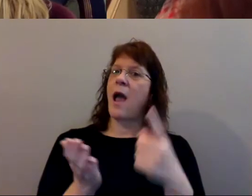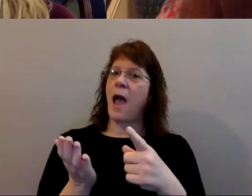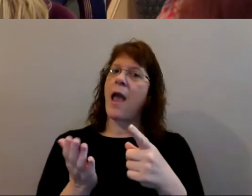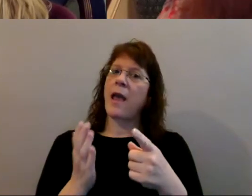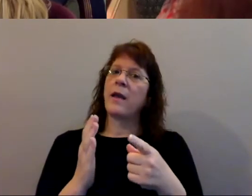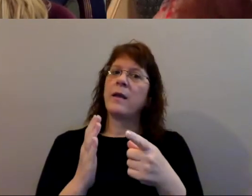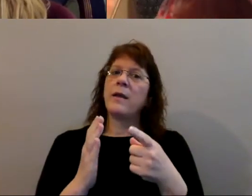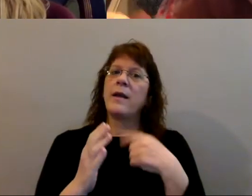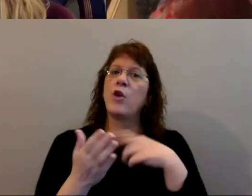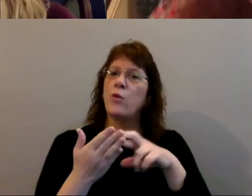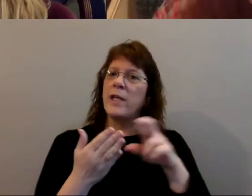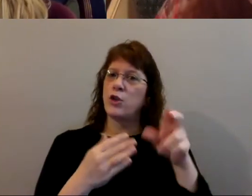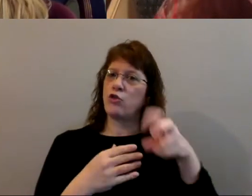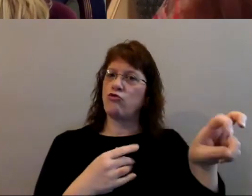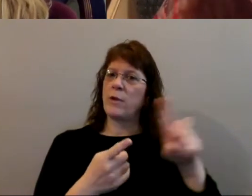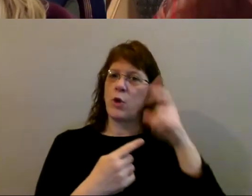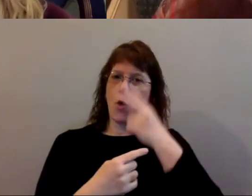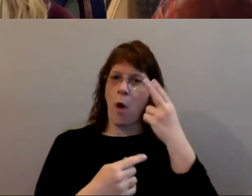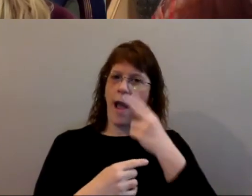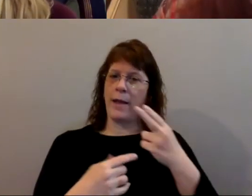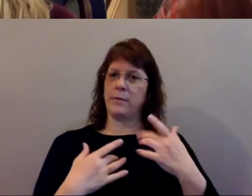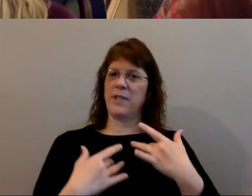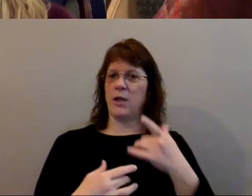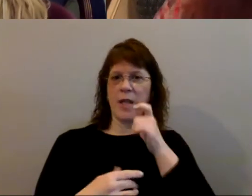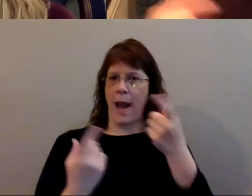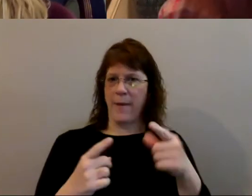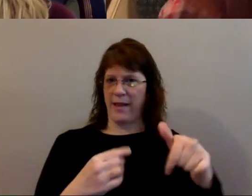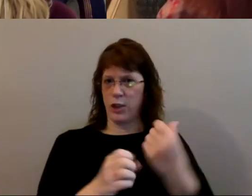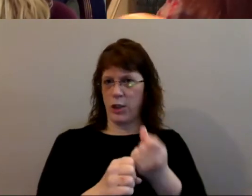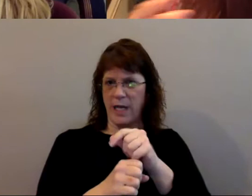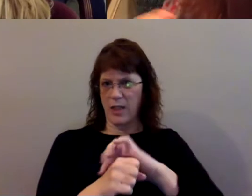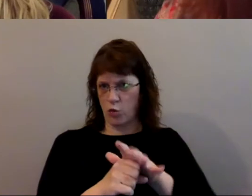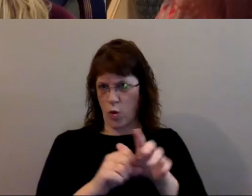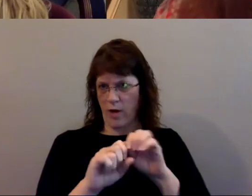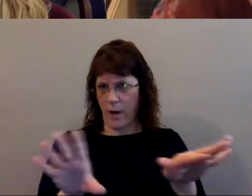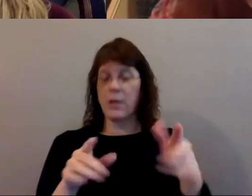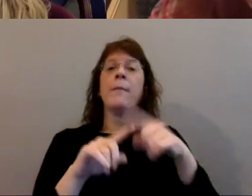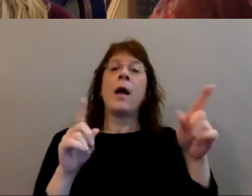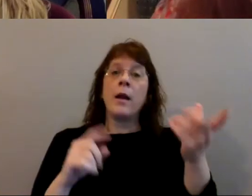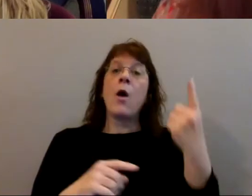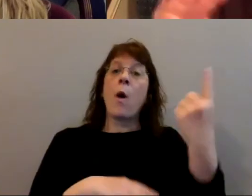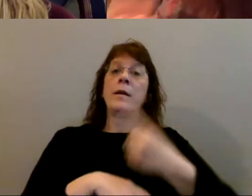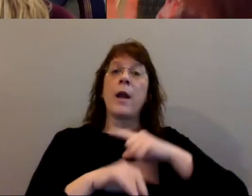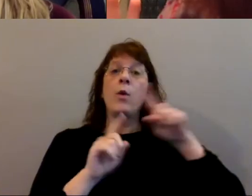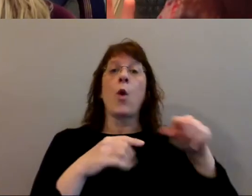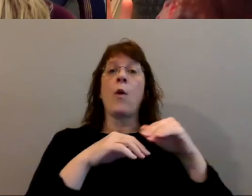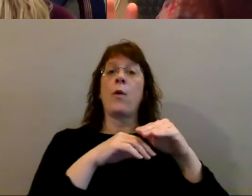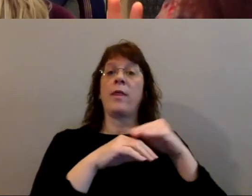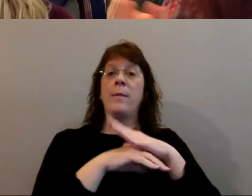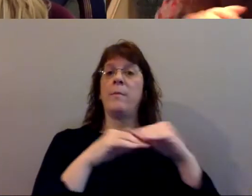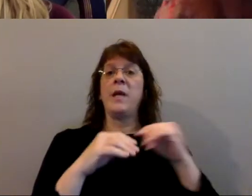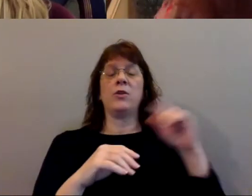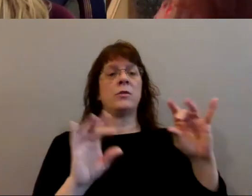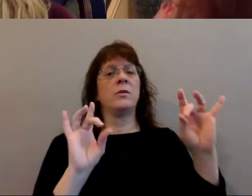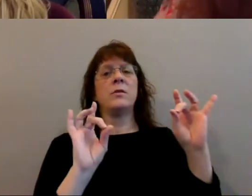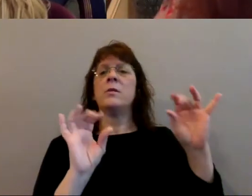Hawaii usually twice a year. This year it's not happening because coronavirus. But one day we go to this beach that's like stunningly beautiful,